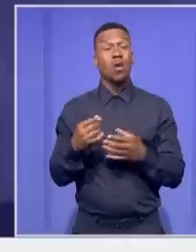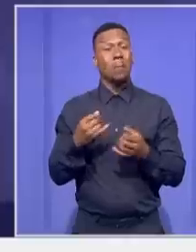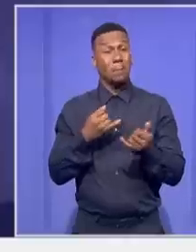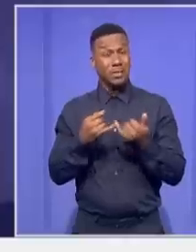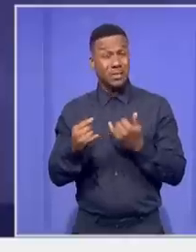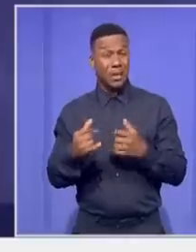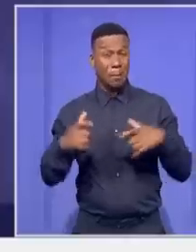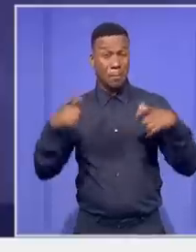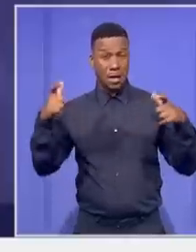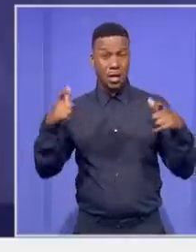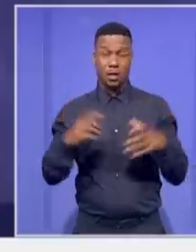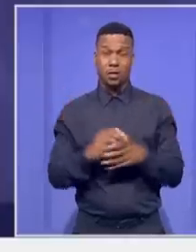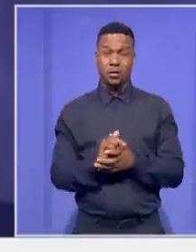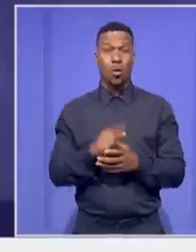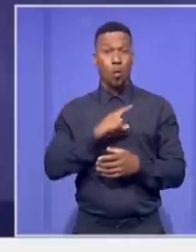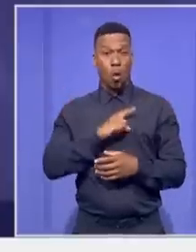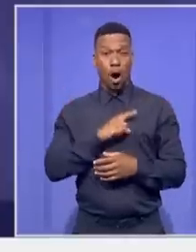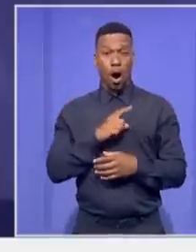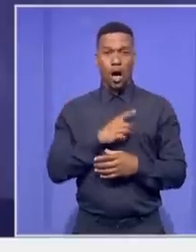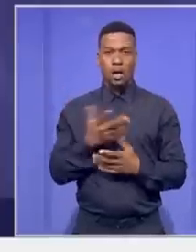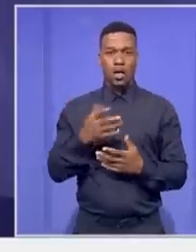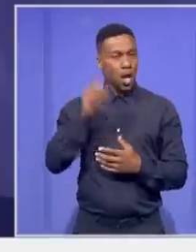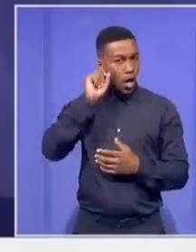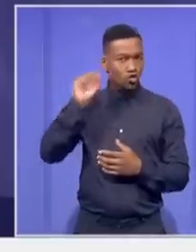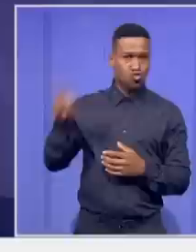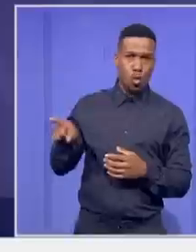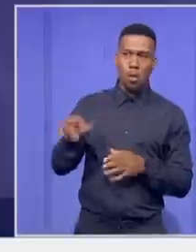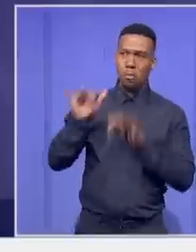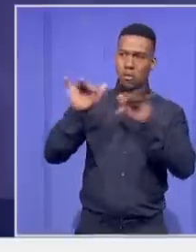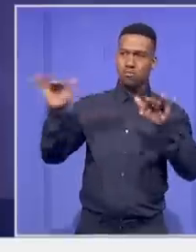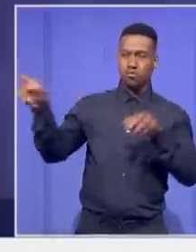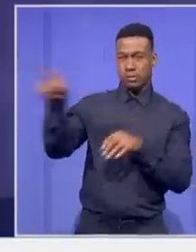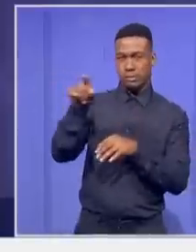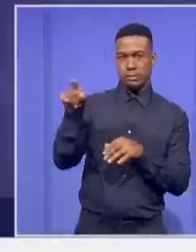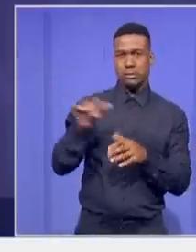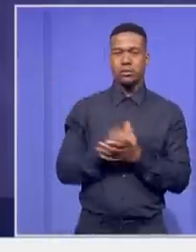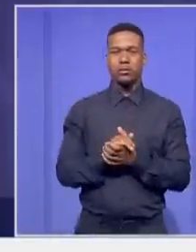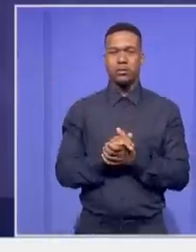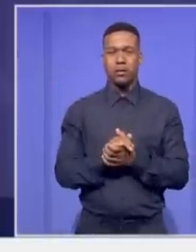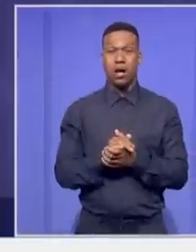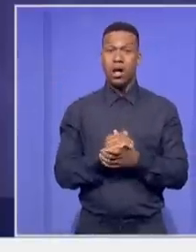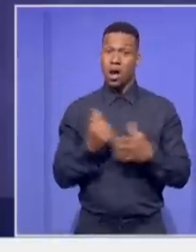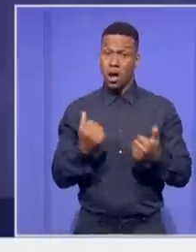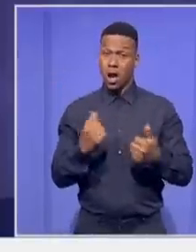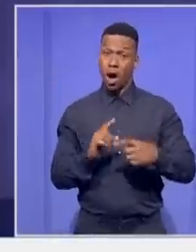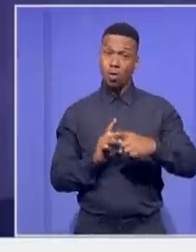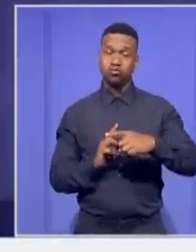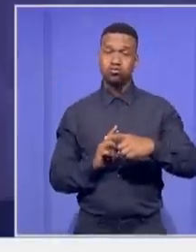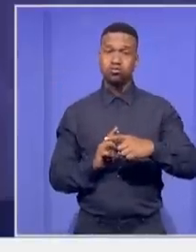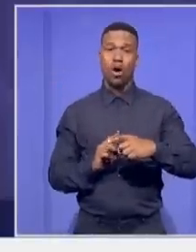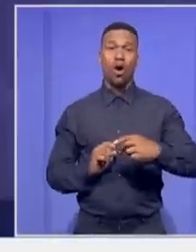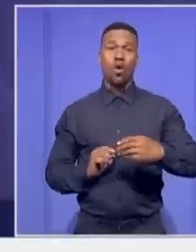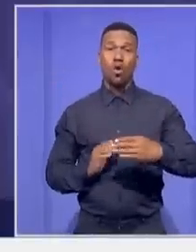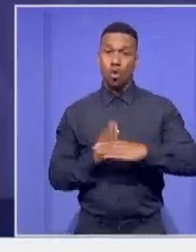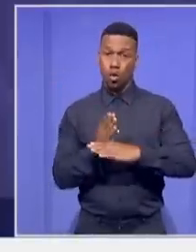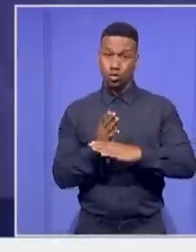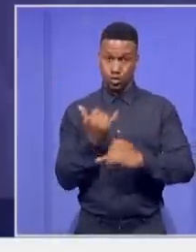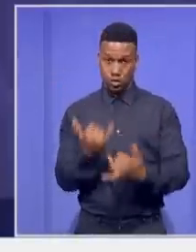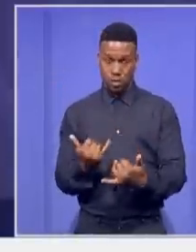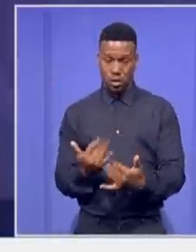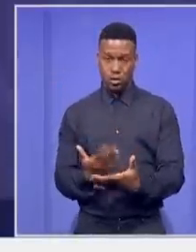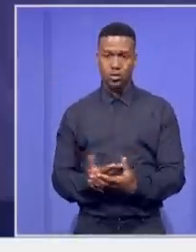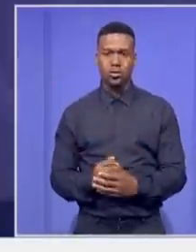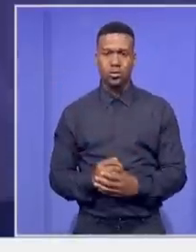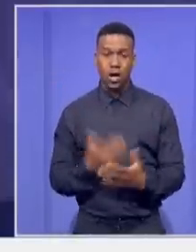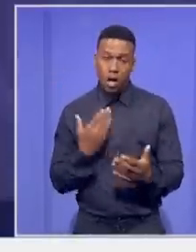granted. The DA was a party at a crossroads. It could follow the advice of the external critics, or